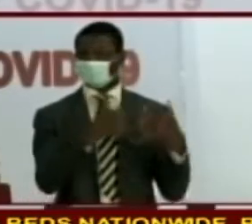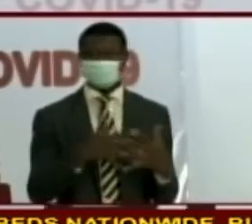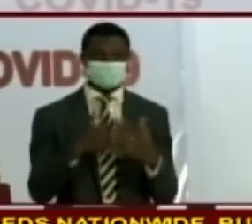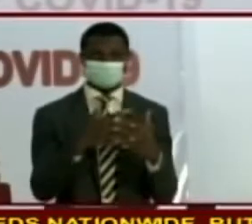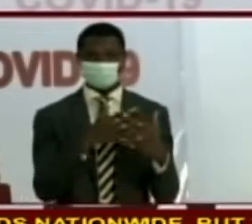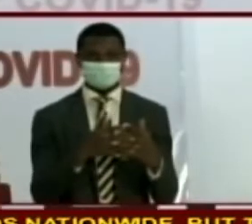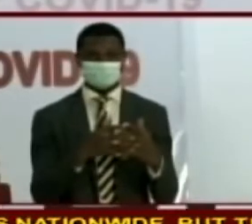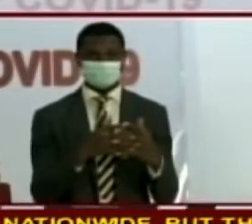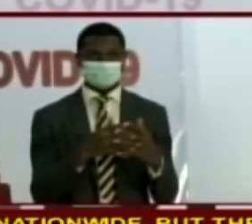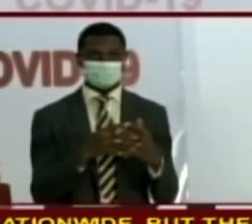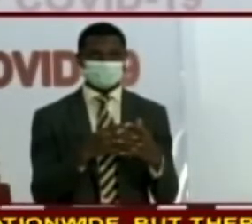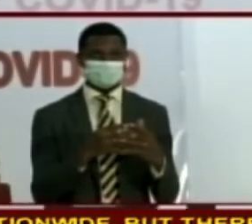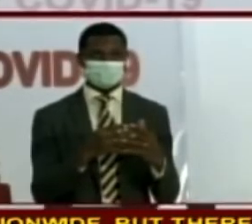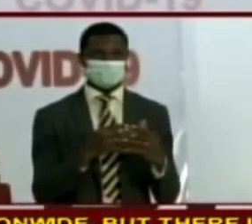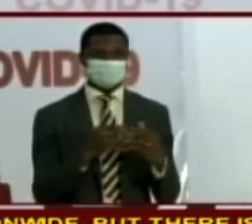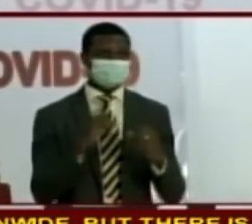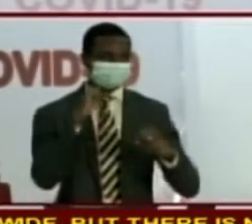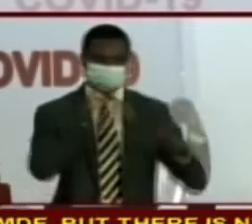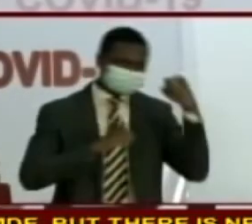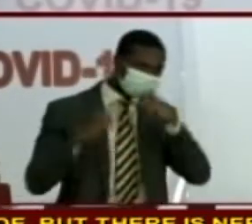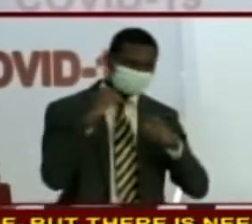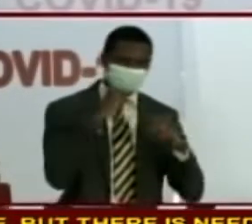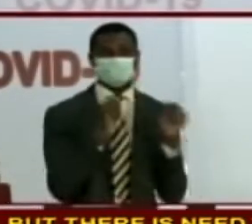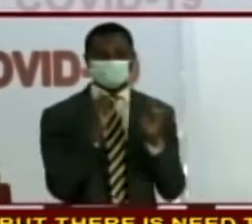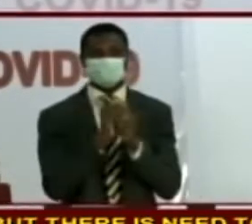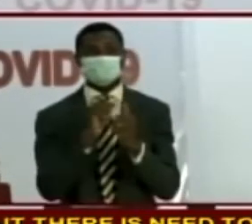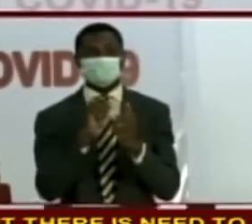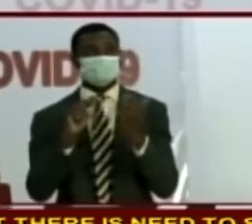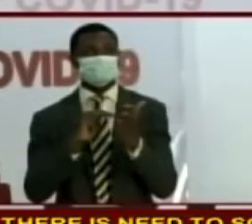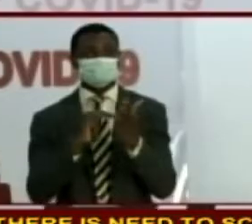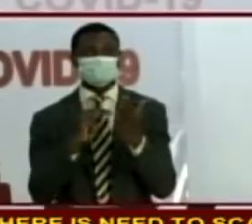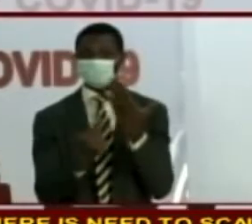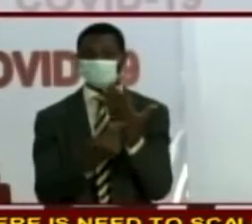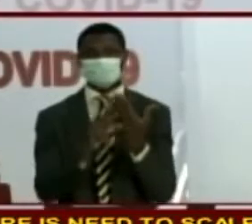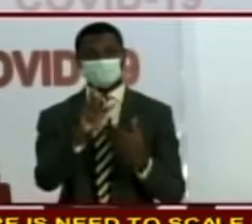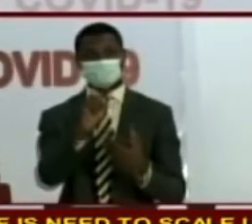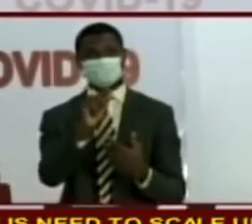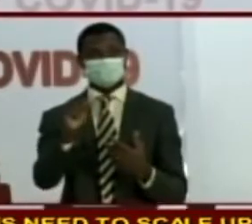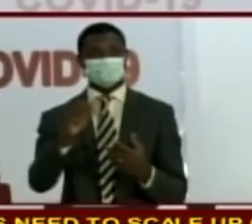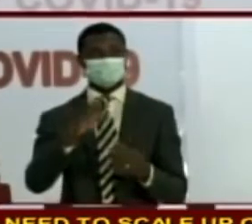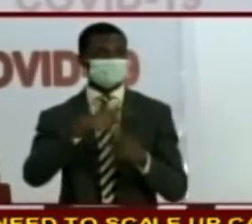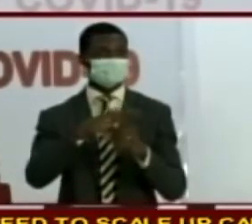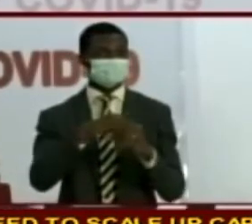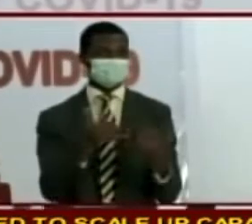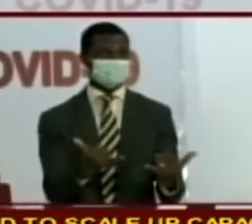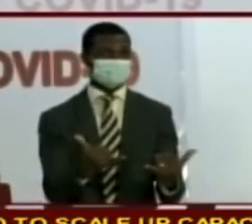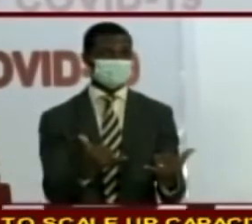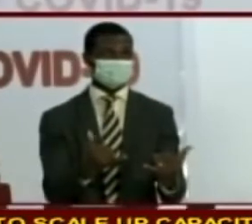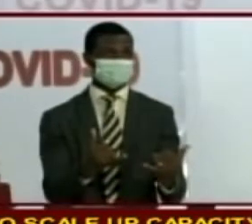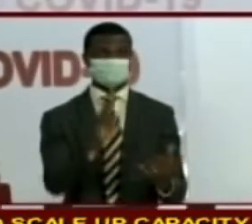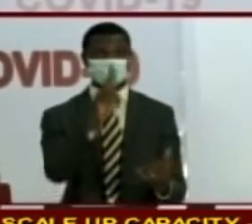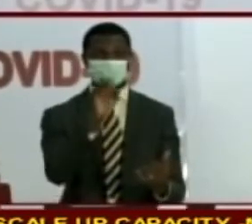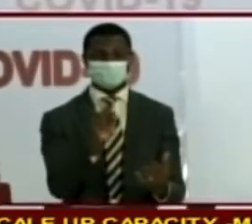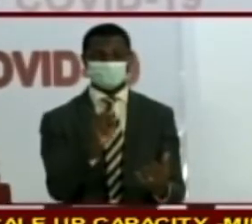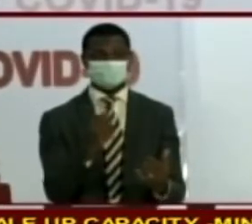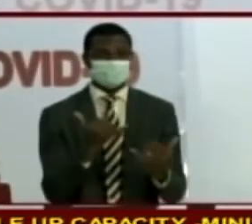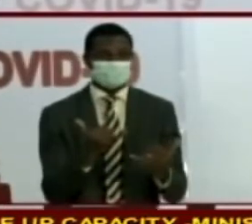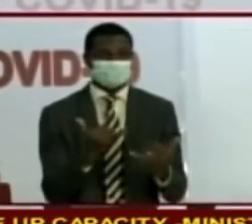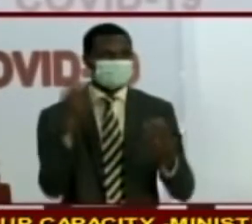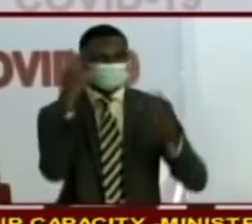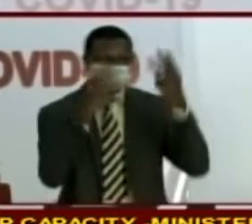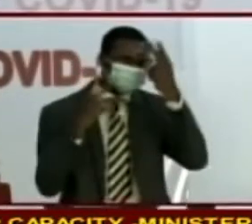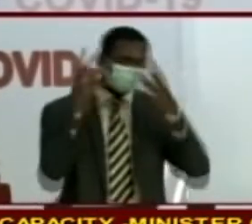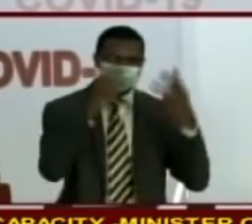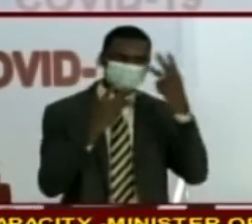the issue of the November 20th election already. And the chances are that most of the